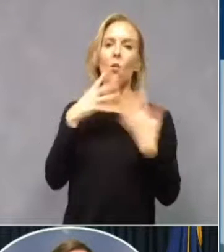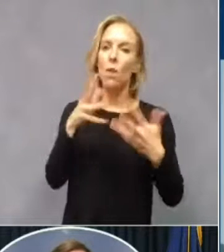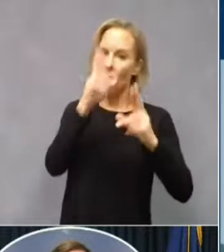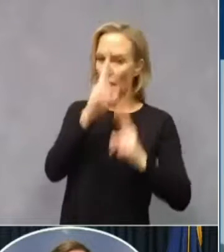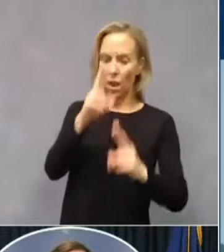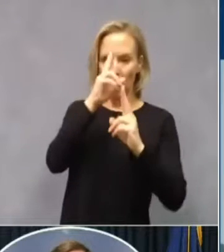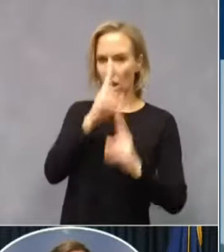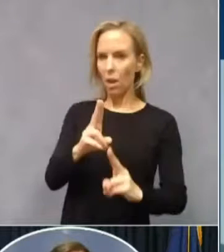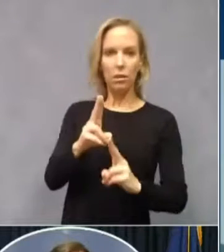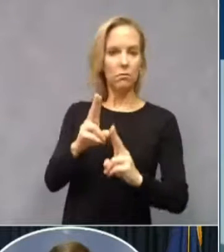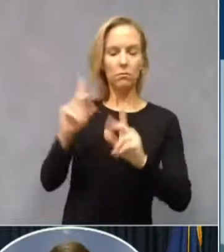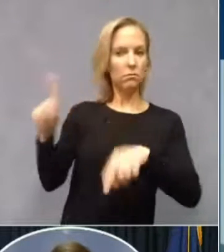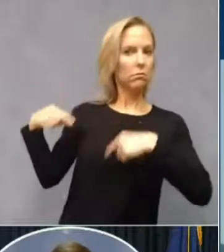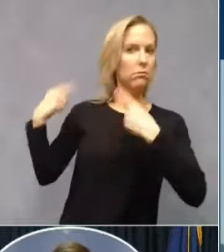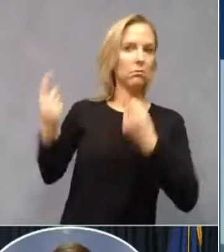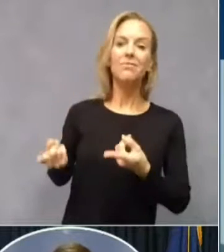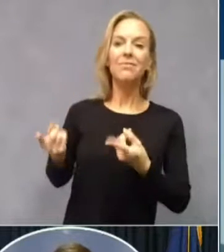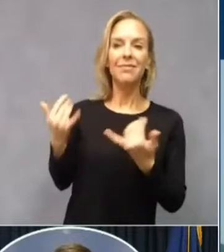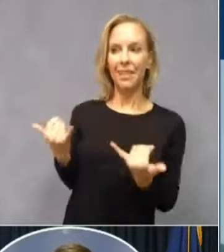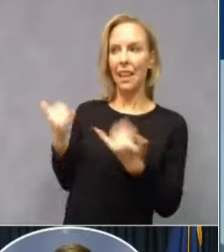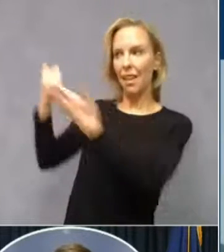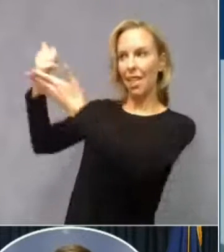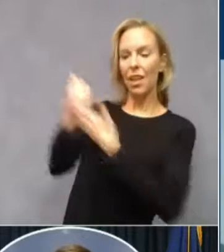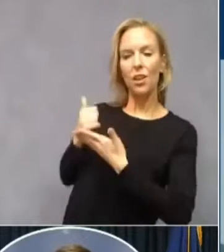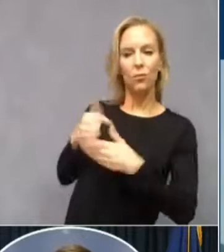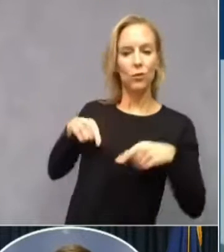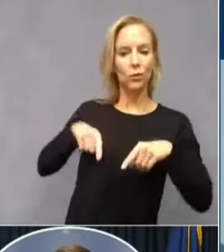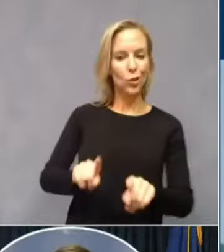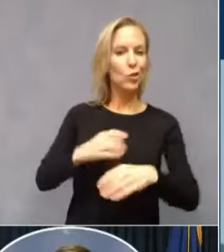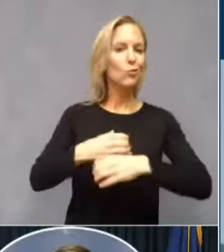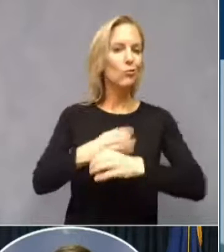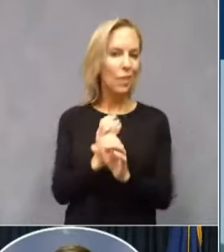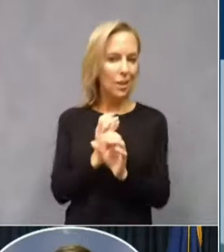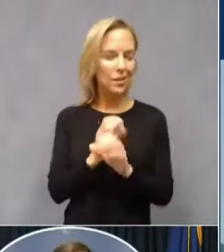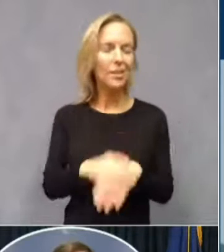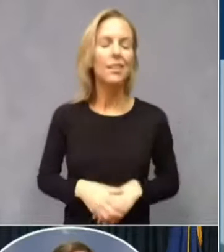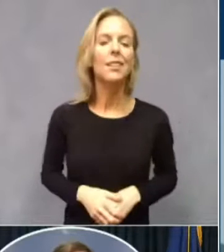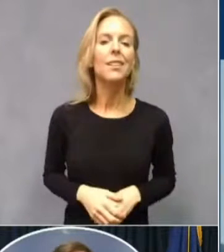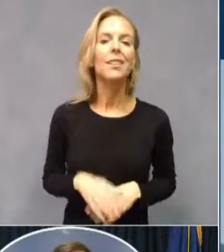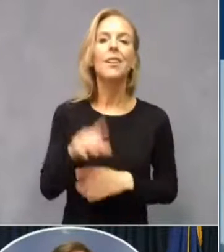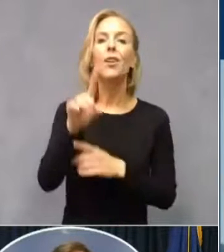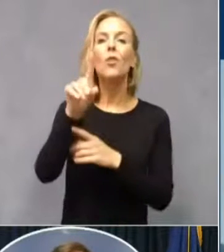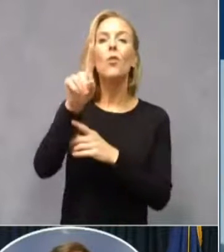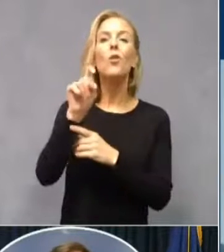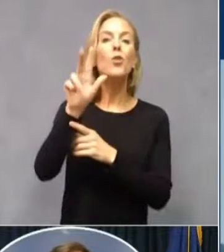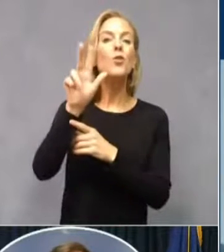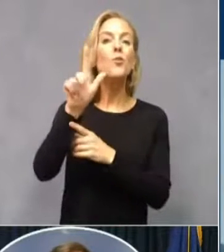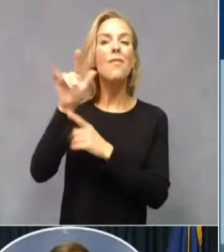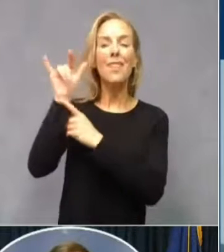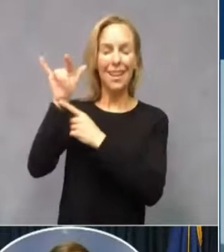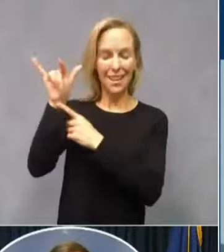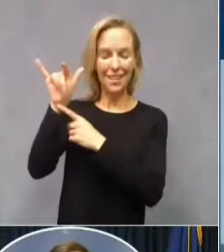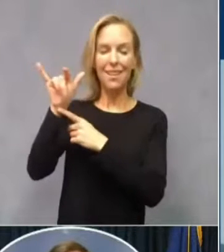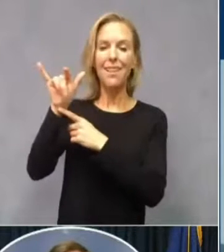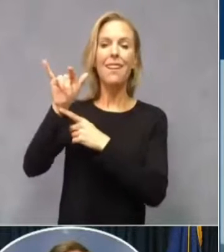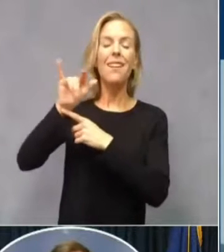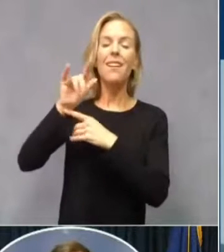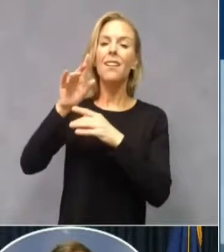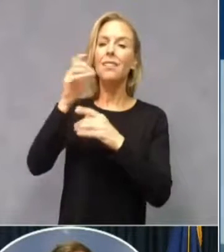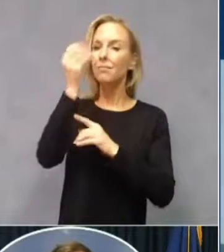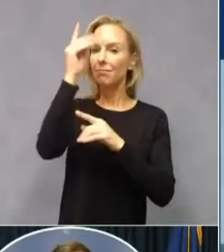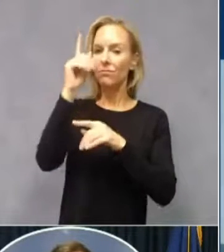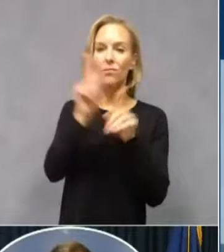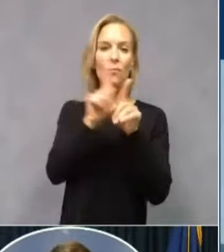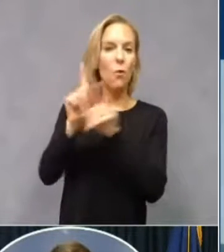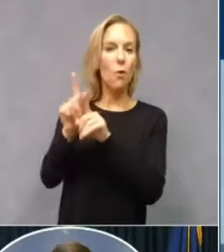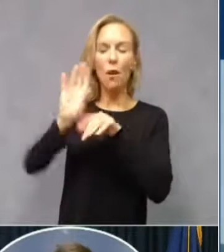and they're currently helping us in this crisis. So, to the 123rd Airlift Wing and to all of our National Guard,